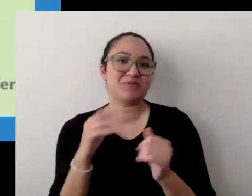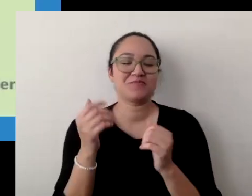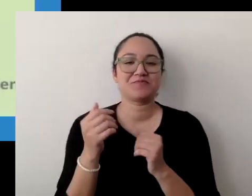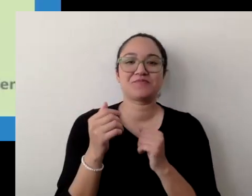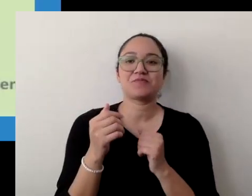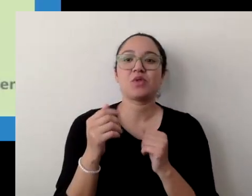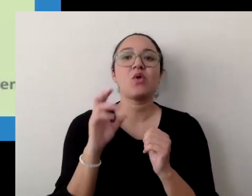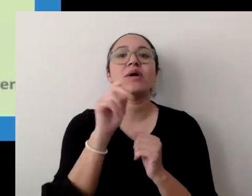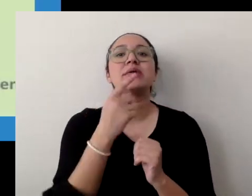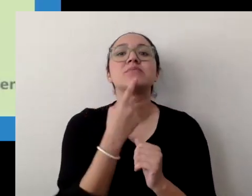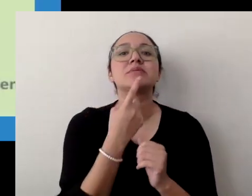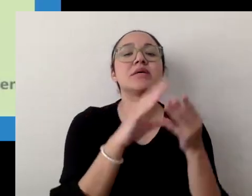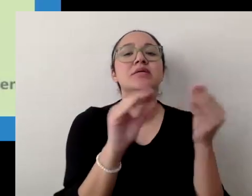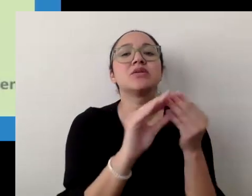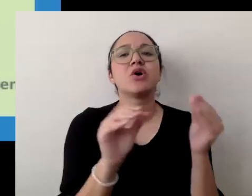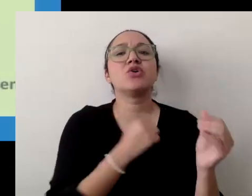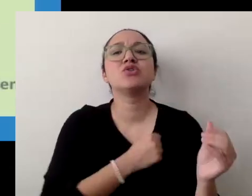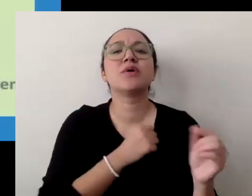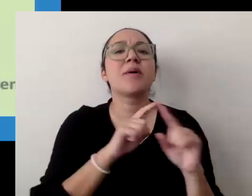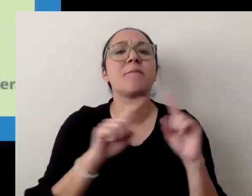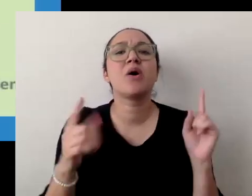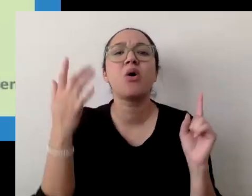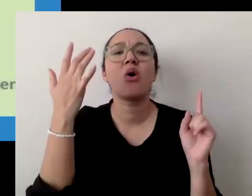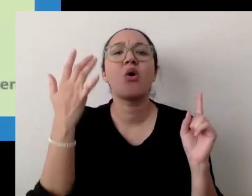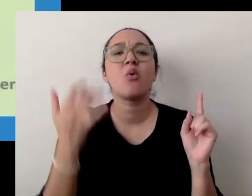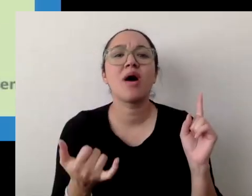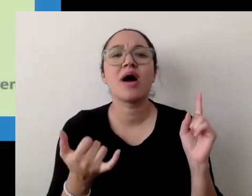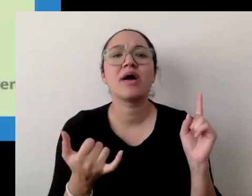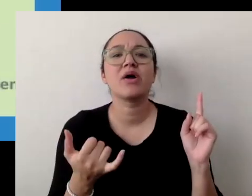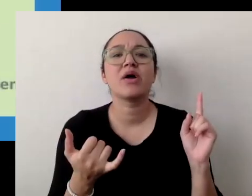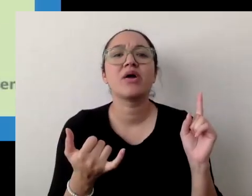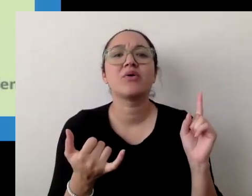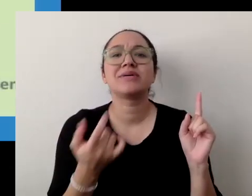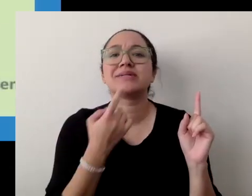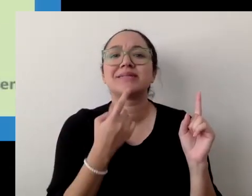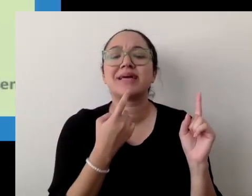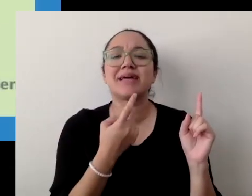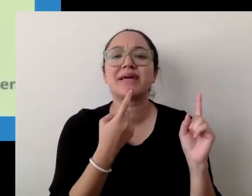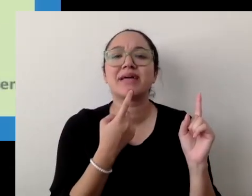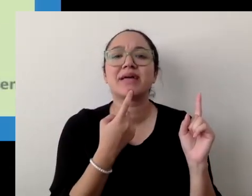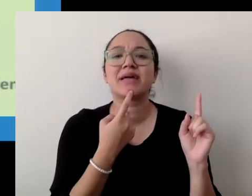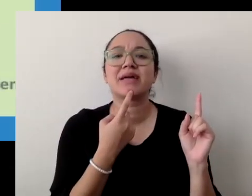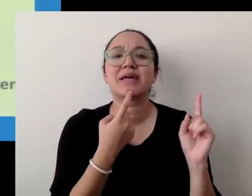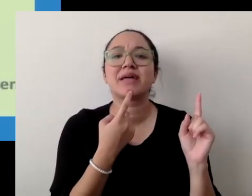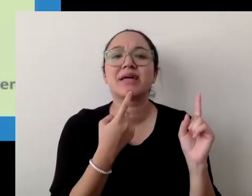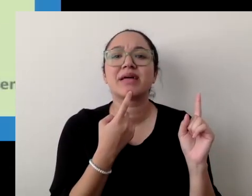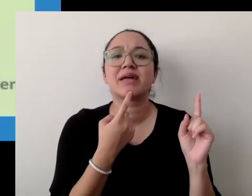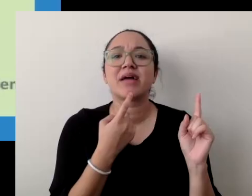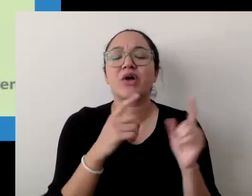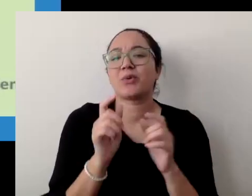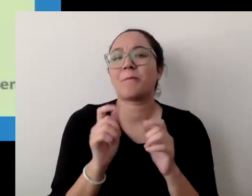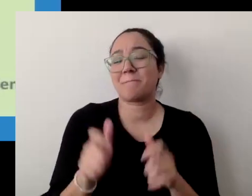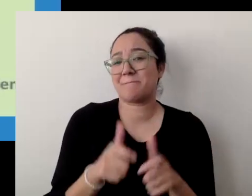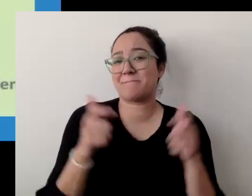sorry, but why are we perpetrating the huge linguistic mistake to name Latin to languages